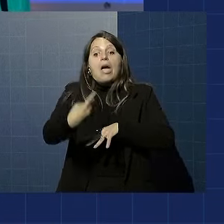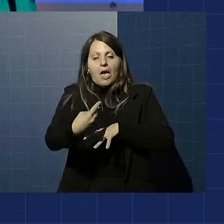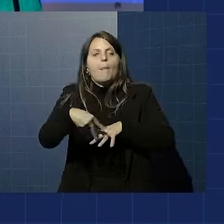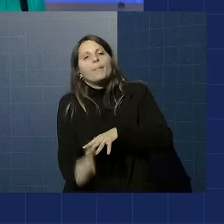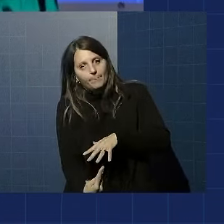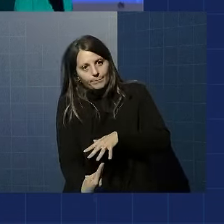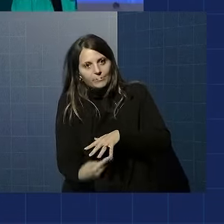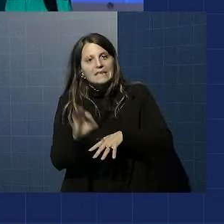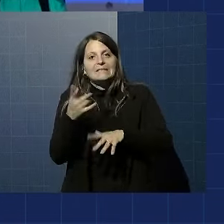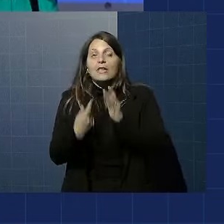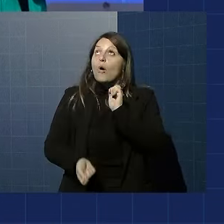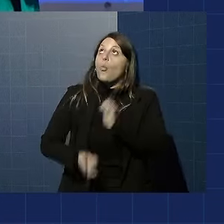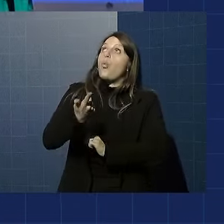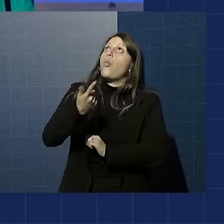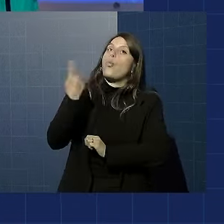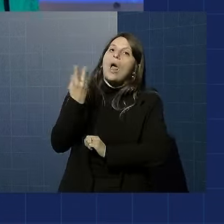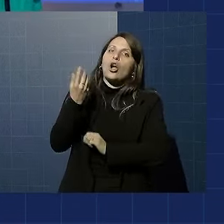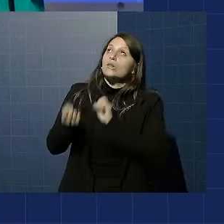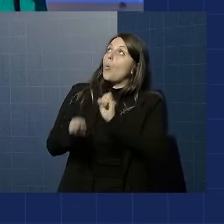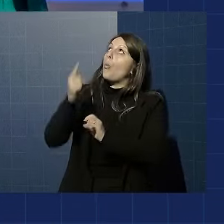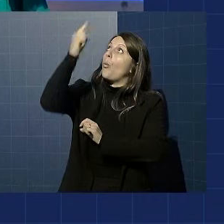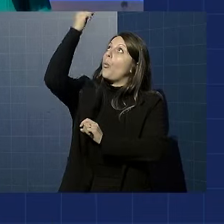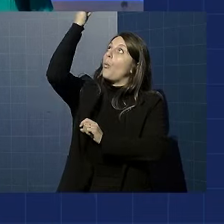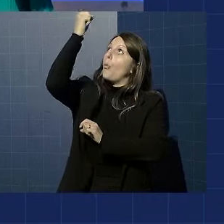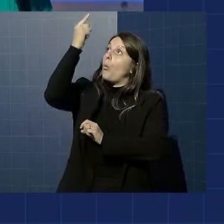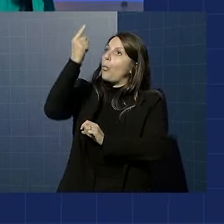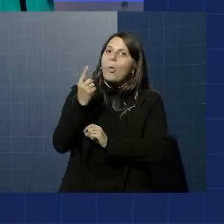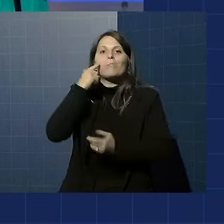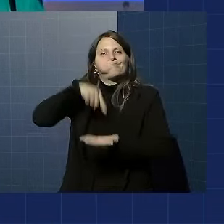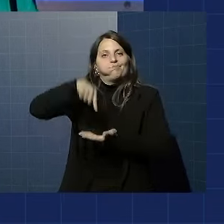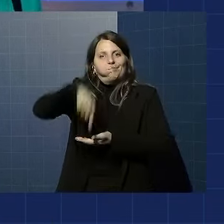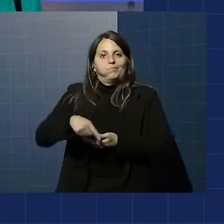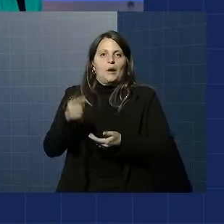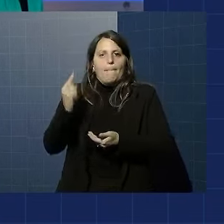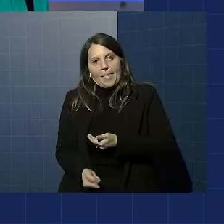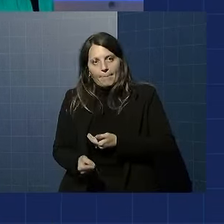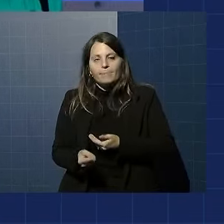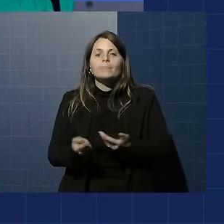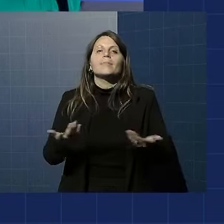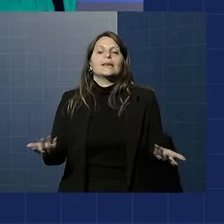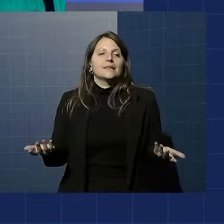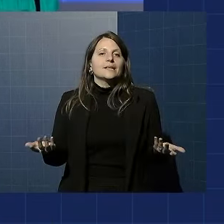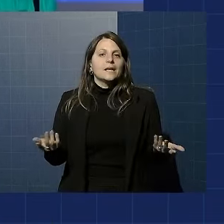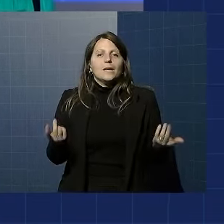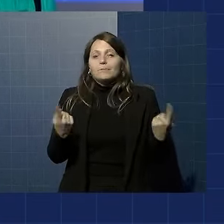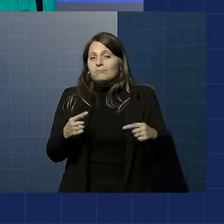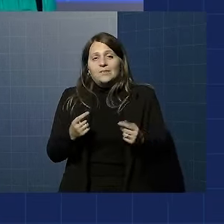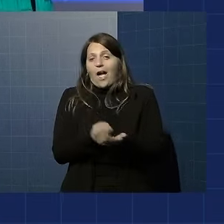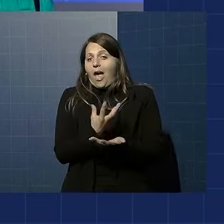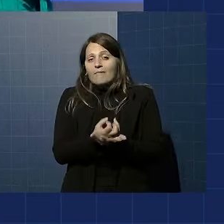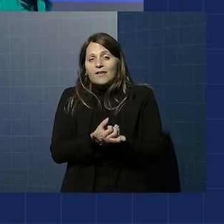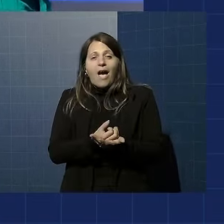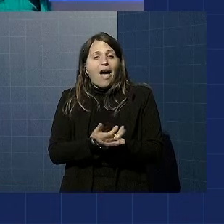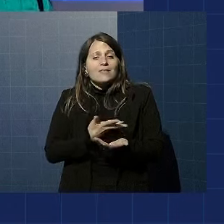think about, unless we fall, of course, but it's something that's always there. So all of our physiology in our body